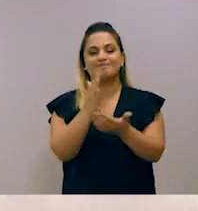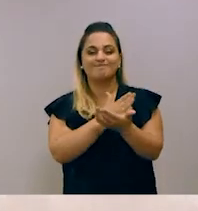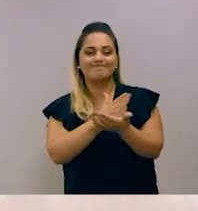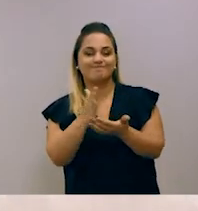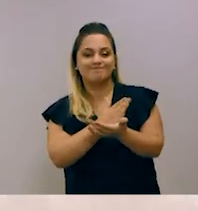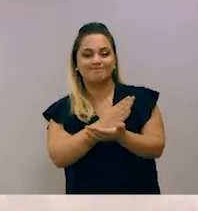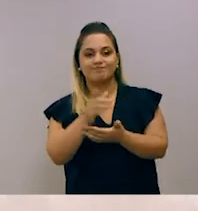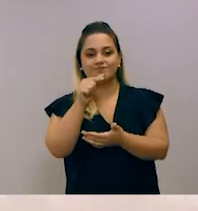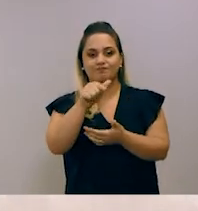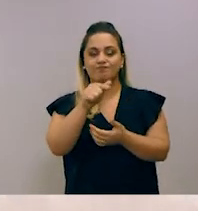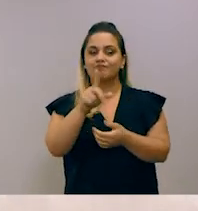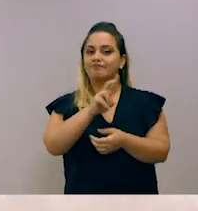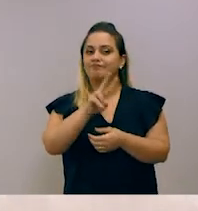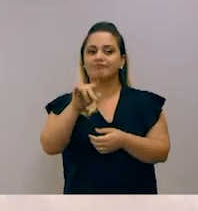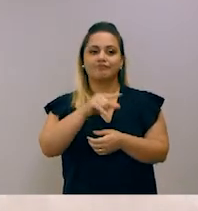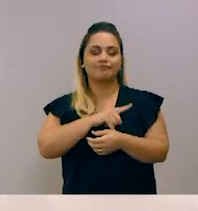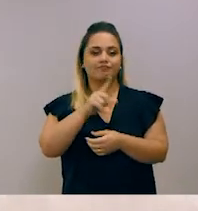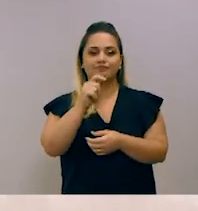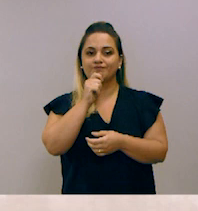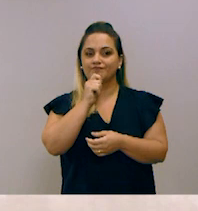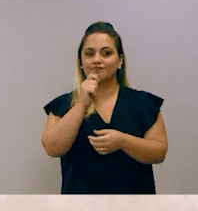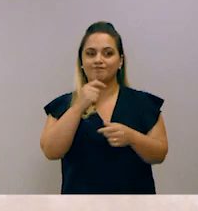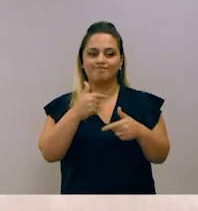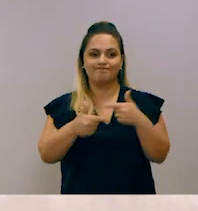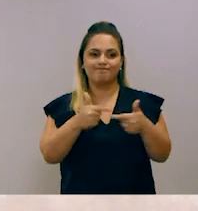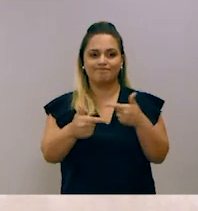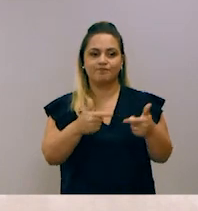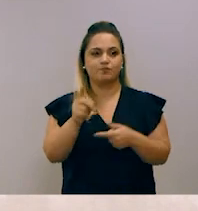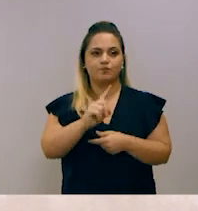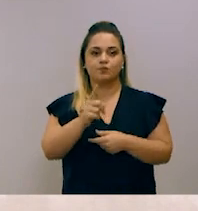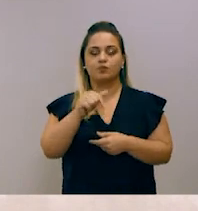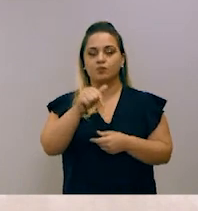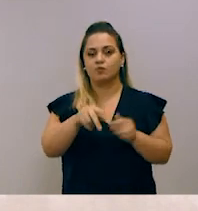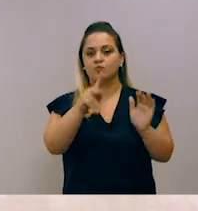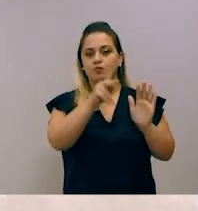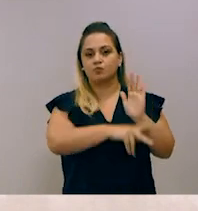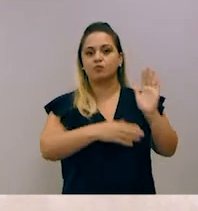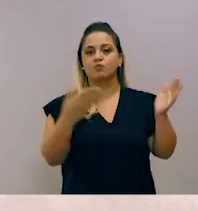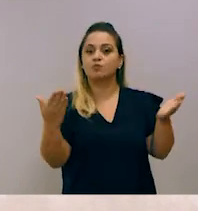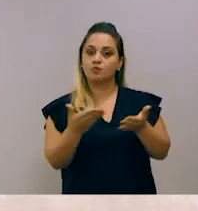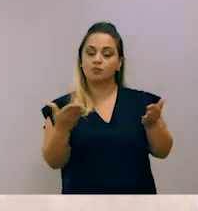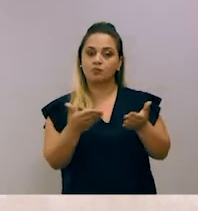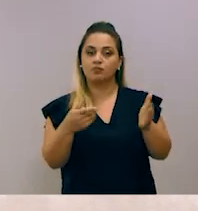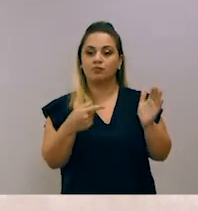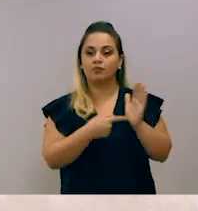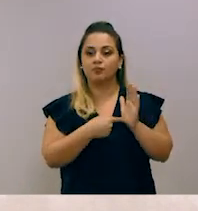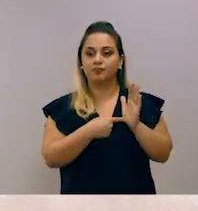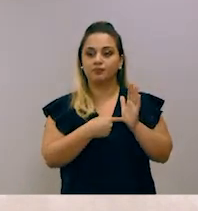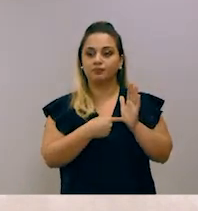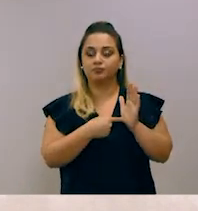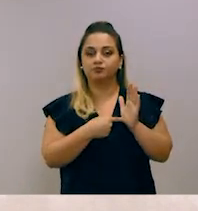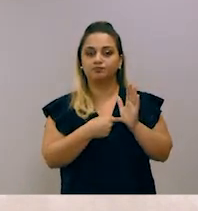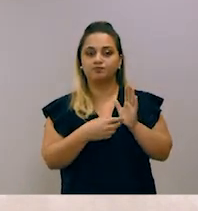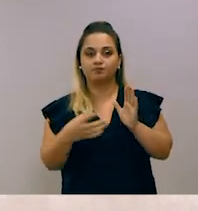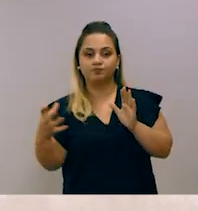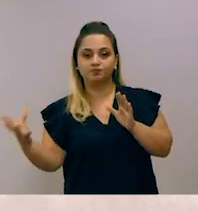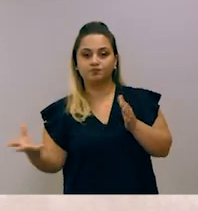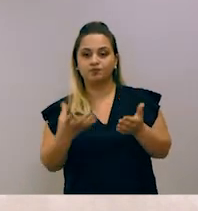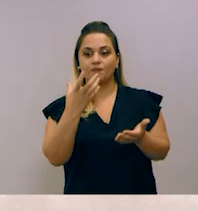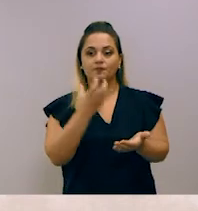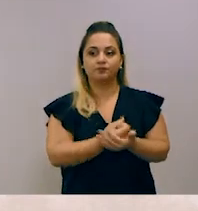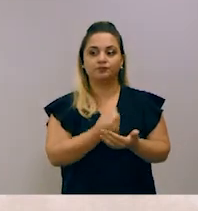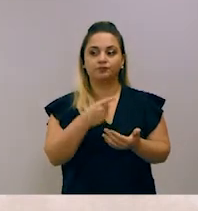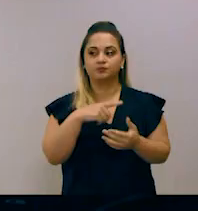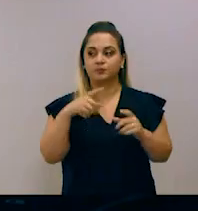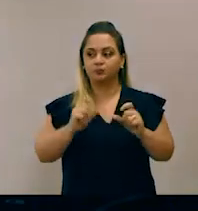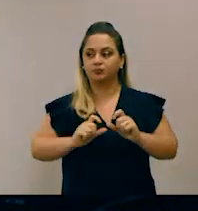it's not going to work. This is just a comment on the state of the project. It